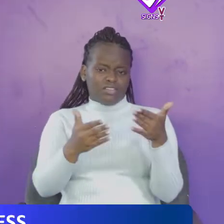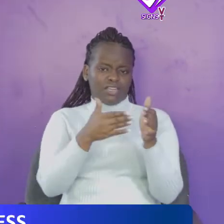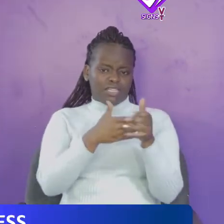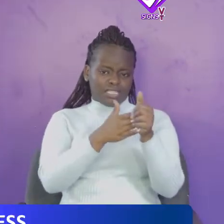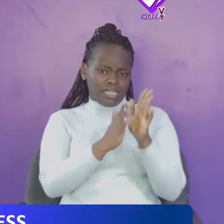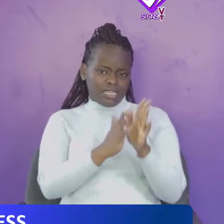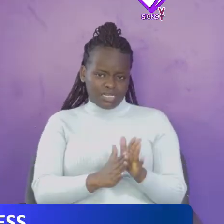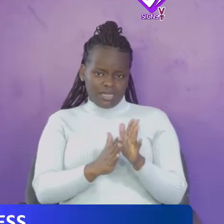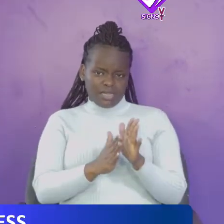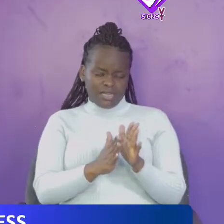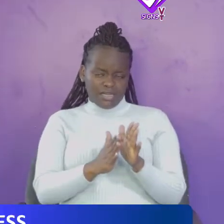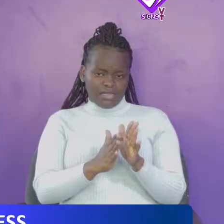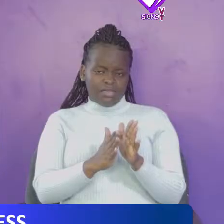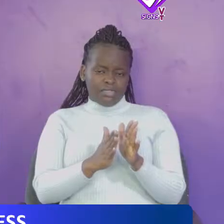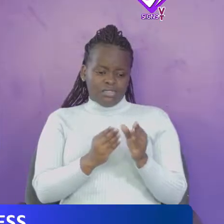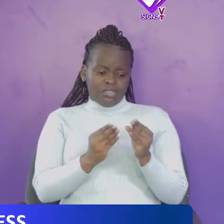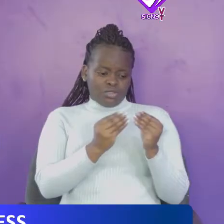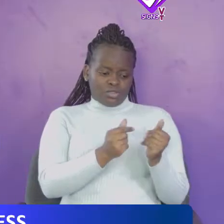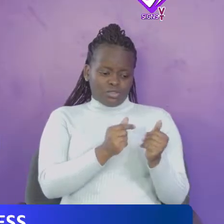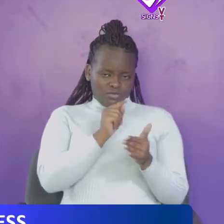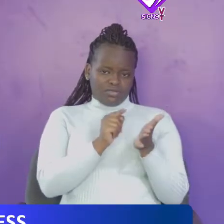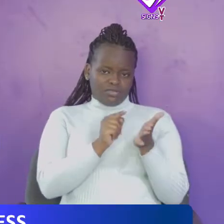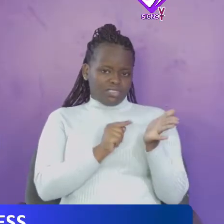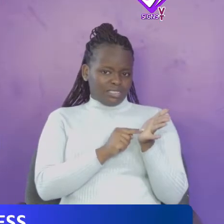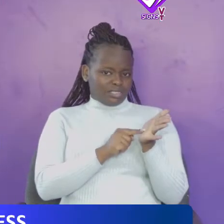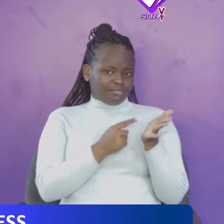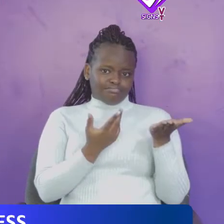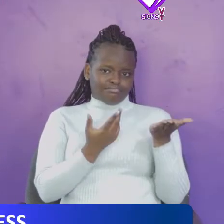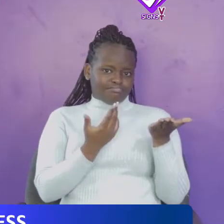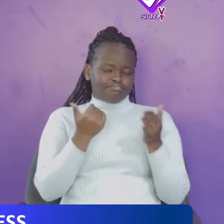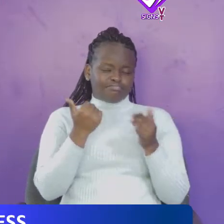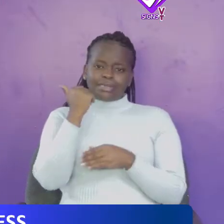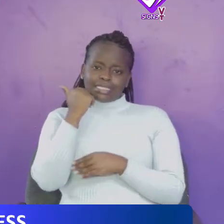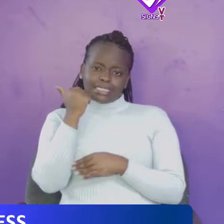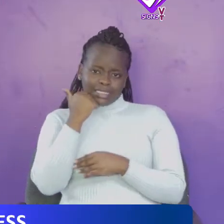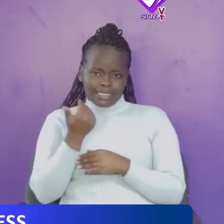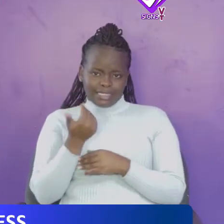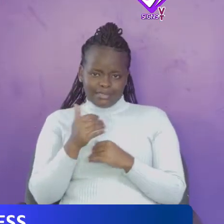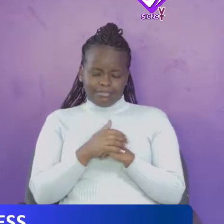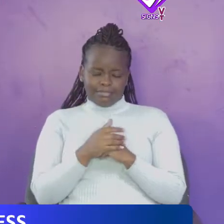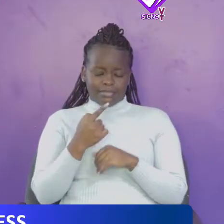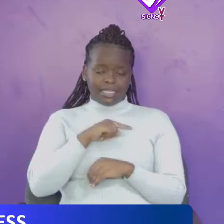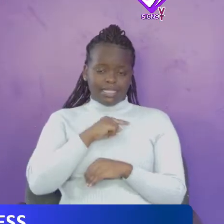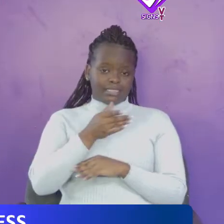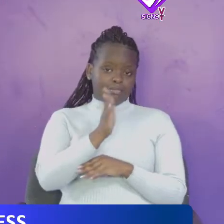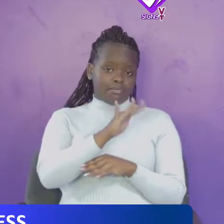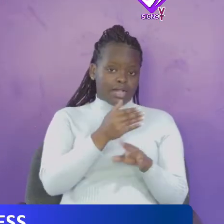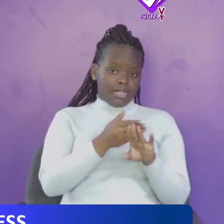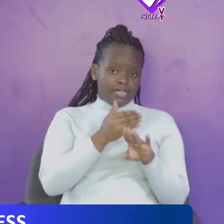to avert this disease? We're going to be back after the break, so